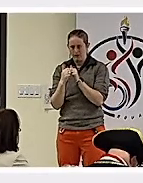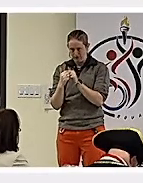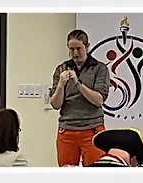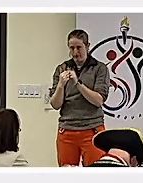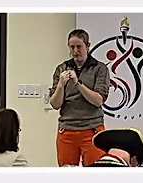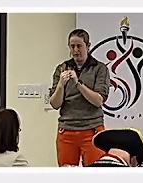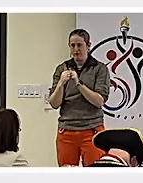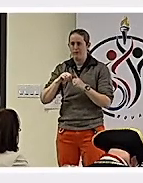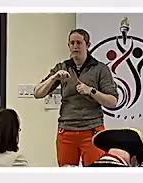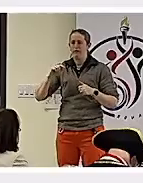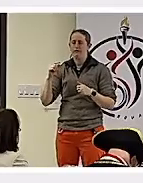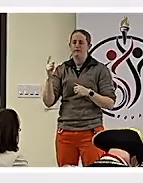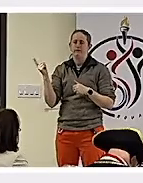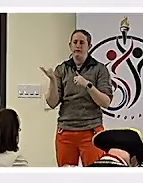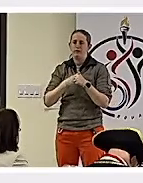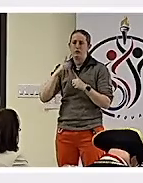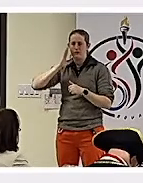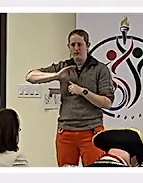collective action.